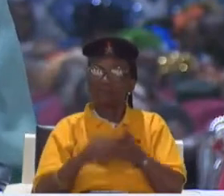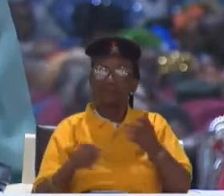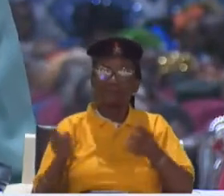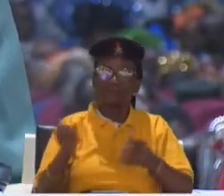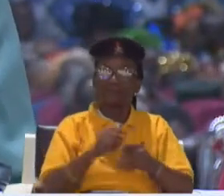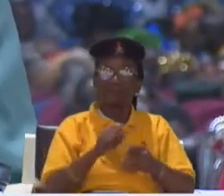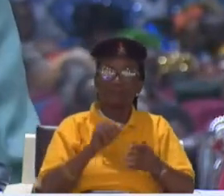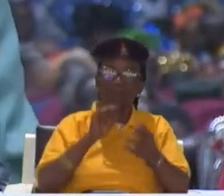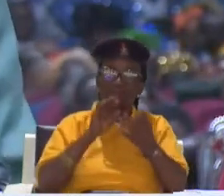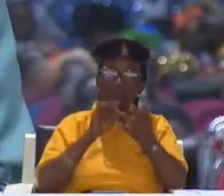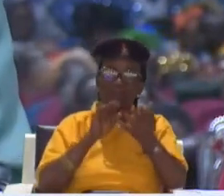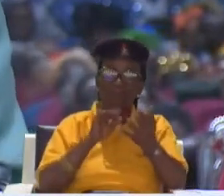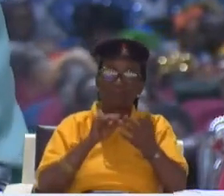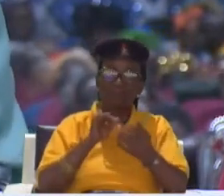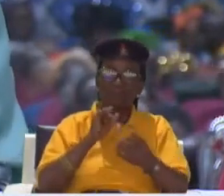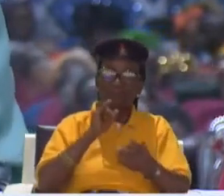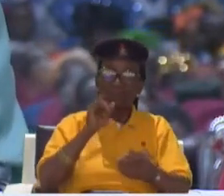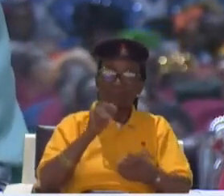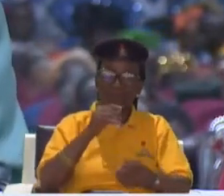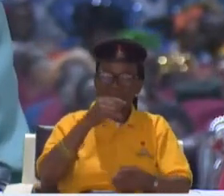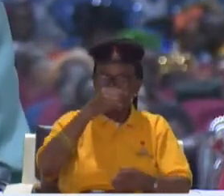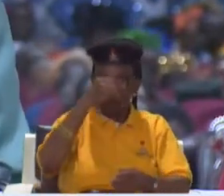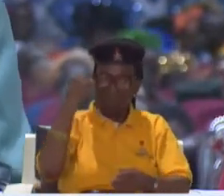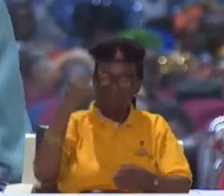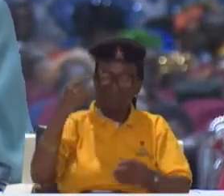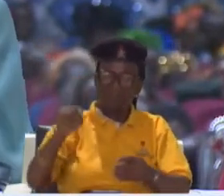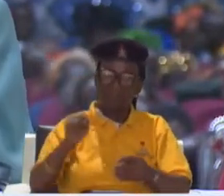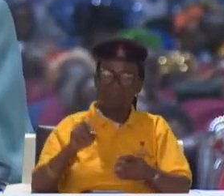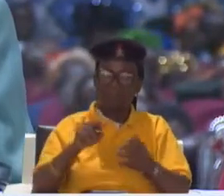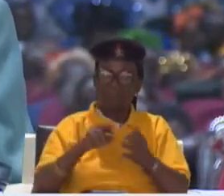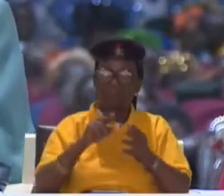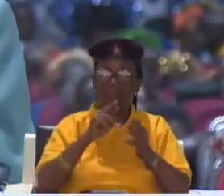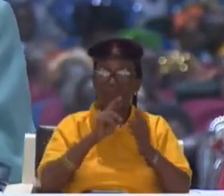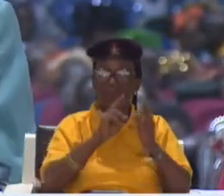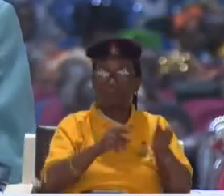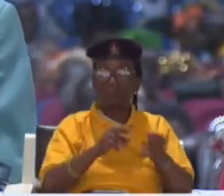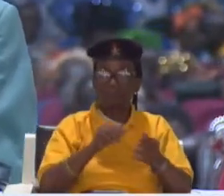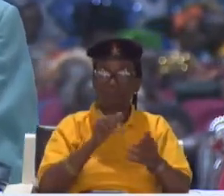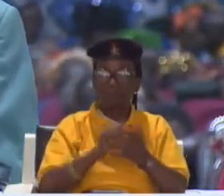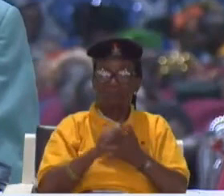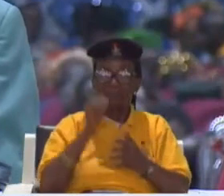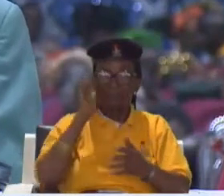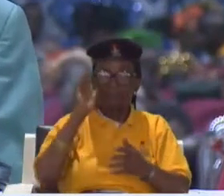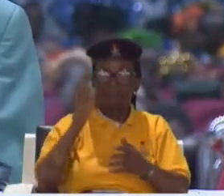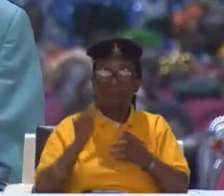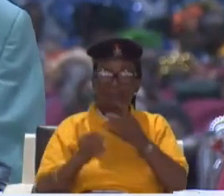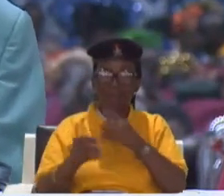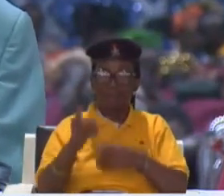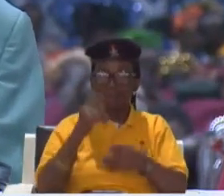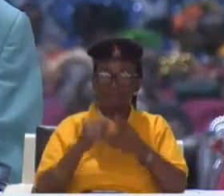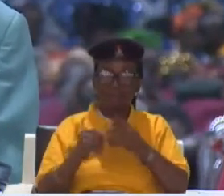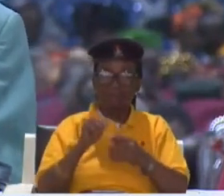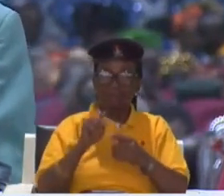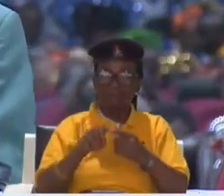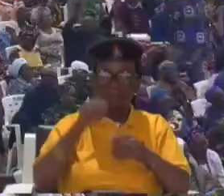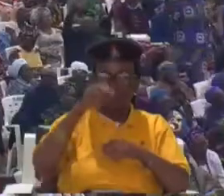it is because the results that will come tonight will not be the kind you have ever known